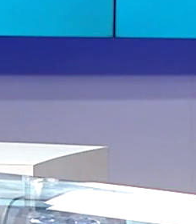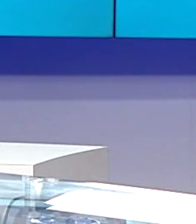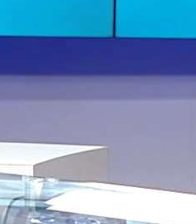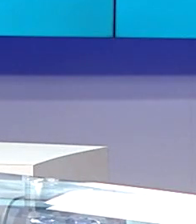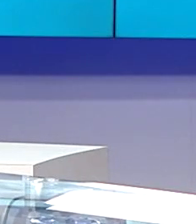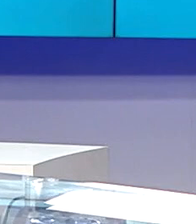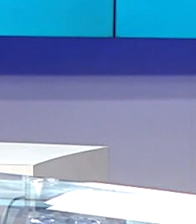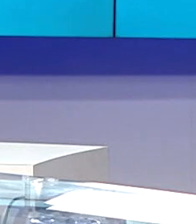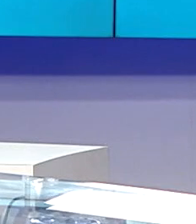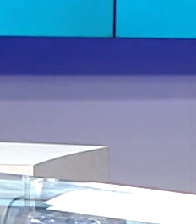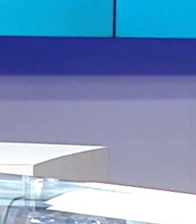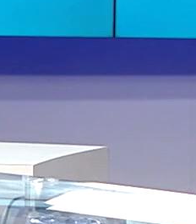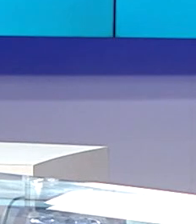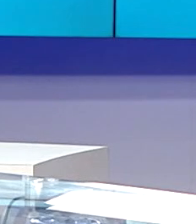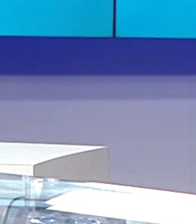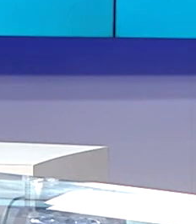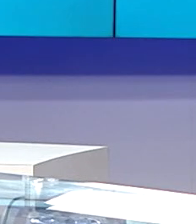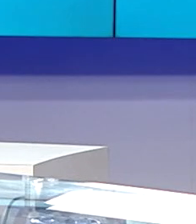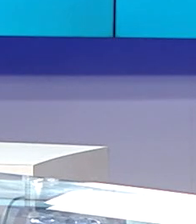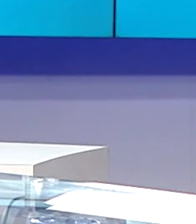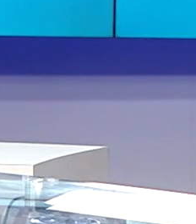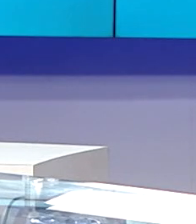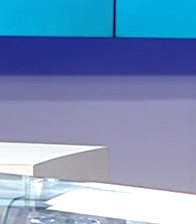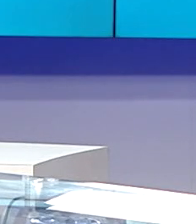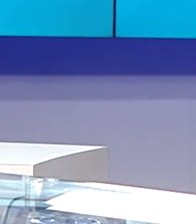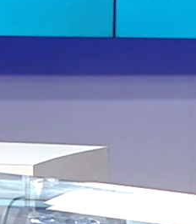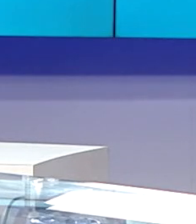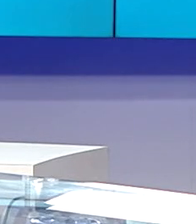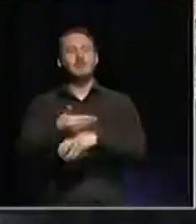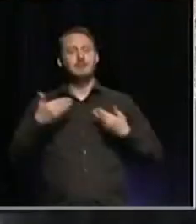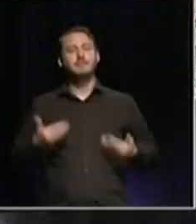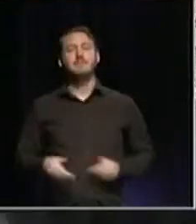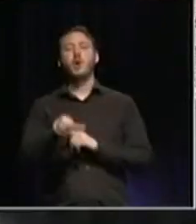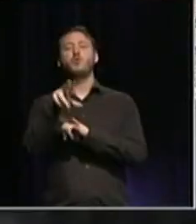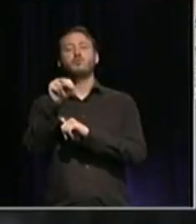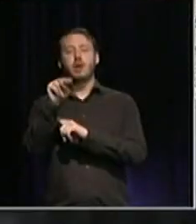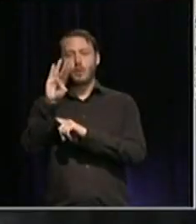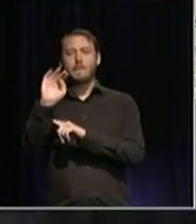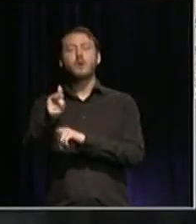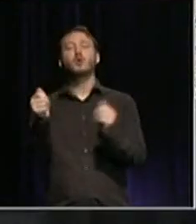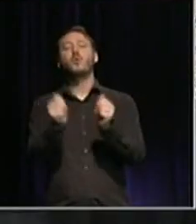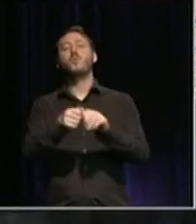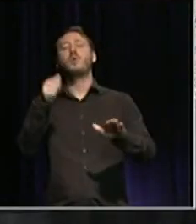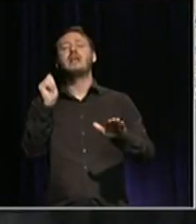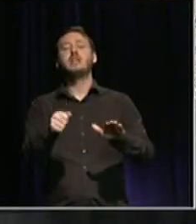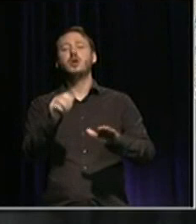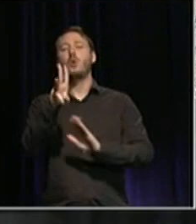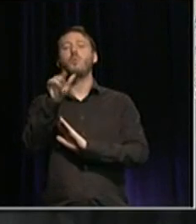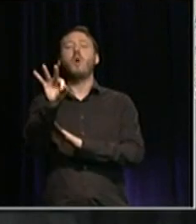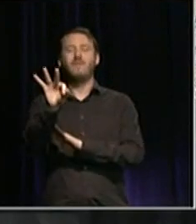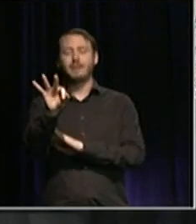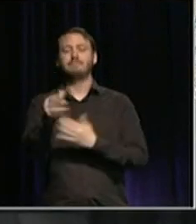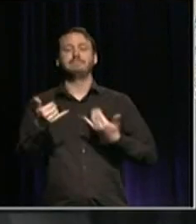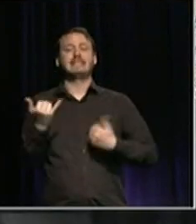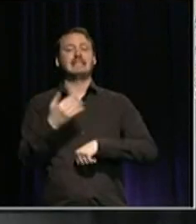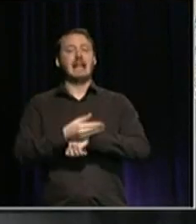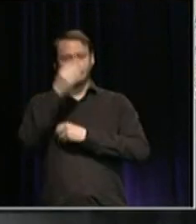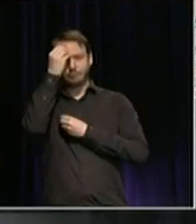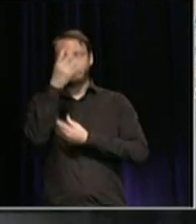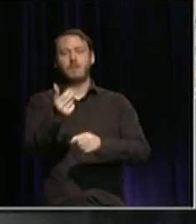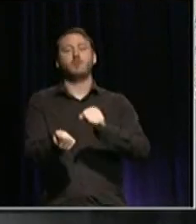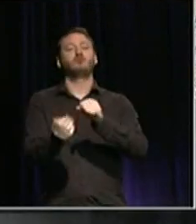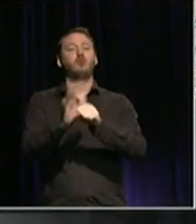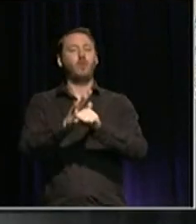and County Judge Nelson Wolf. Yesterday, we saw Mayor Ron over Nirenberg 1,500 with Bexar cases. County Let's Judge take a Nelson listen. Wolf, and this is our